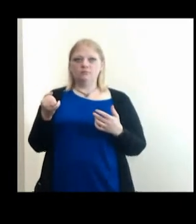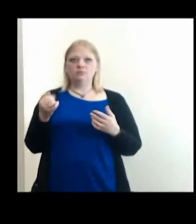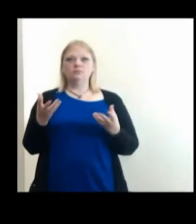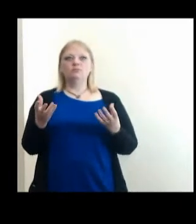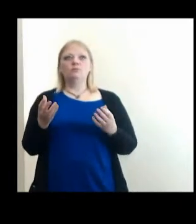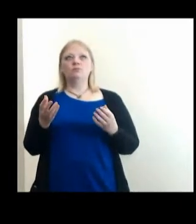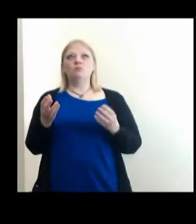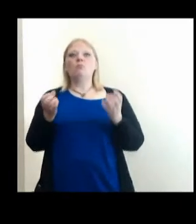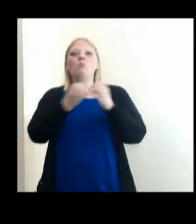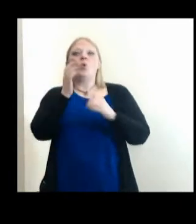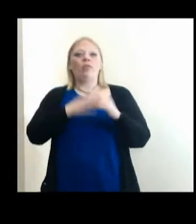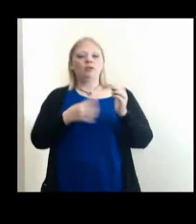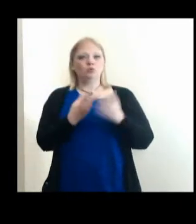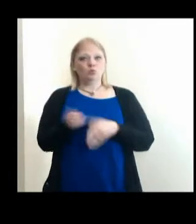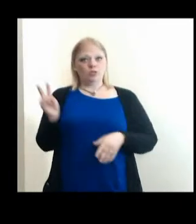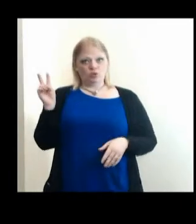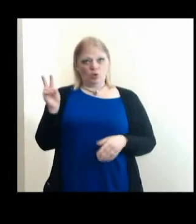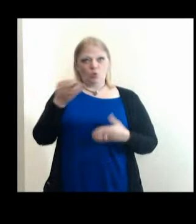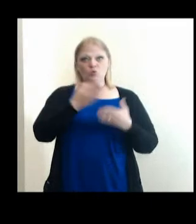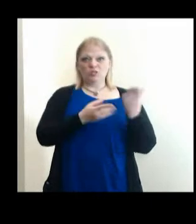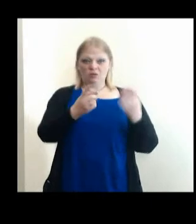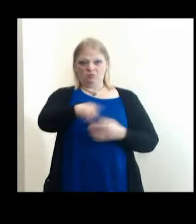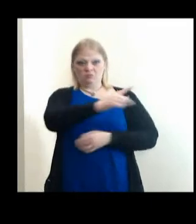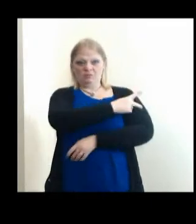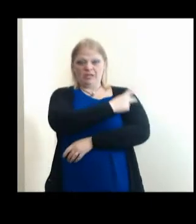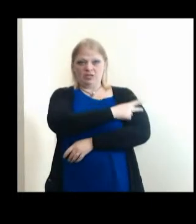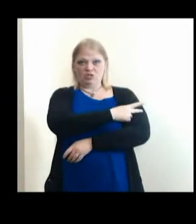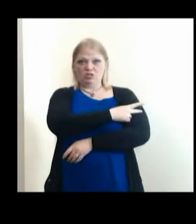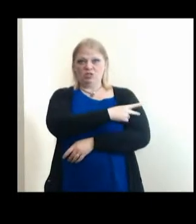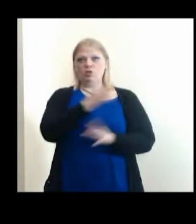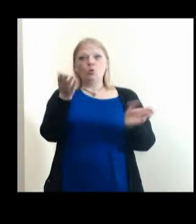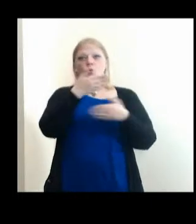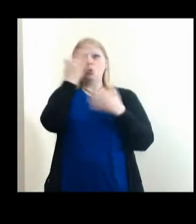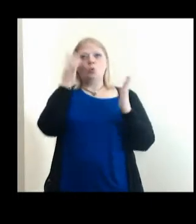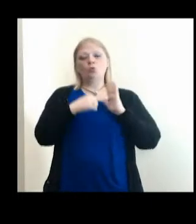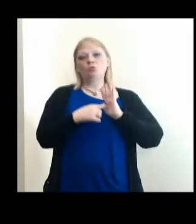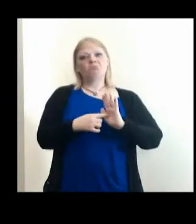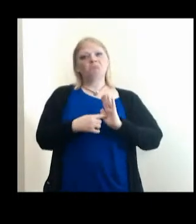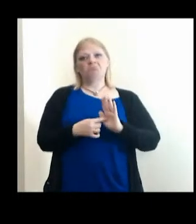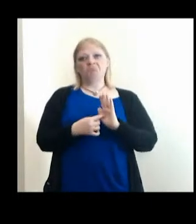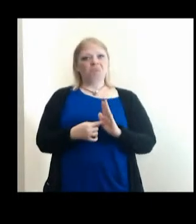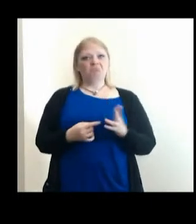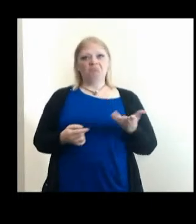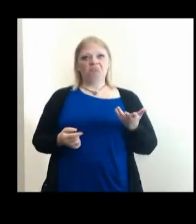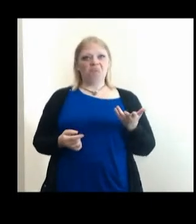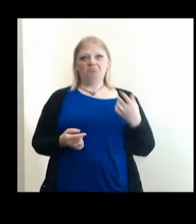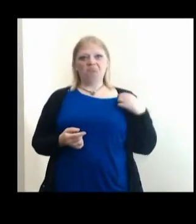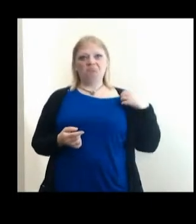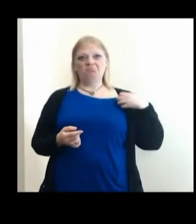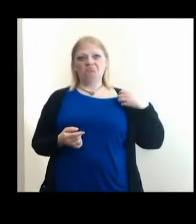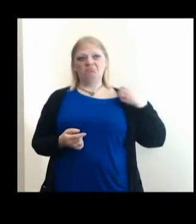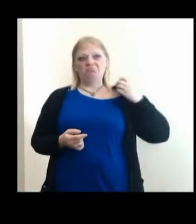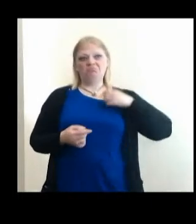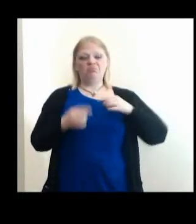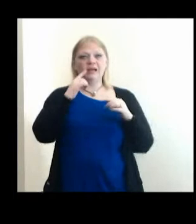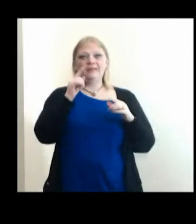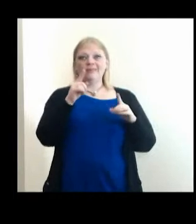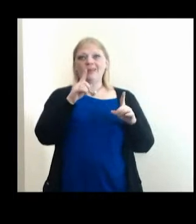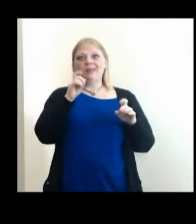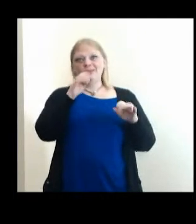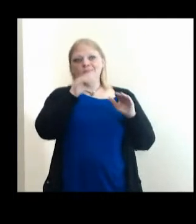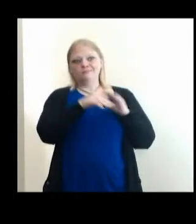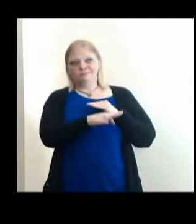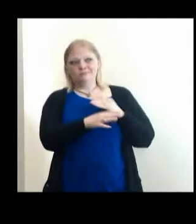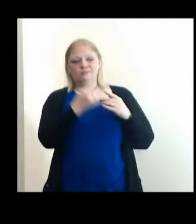ago. And so some of those patients were asymptomatic, and they were actually admitted for other problems